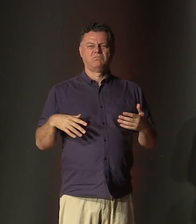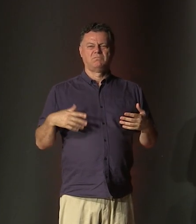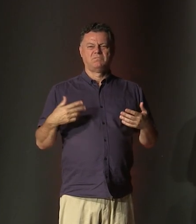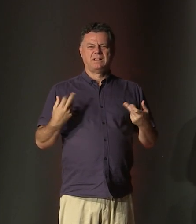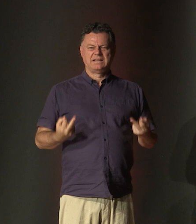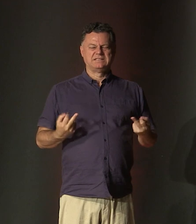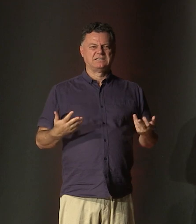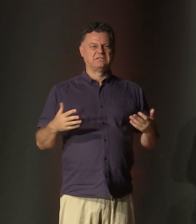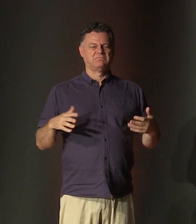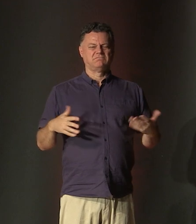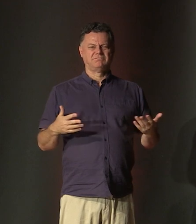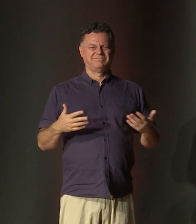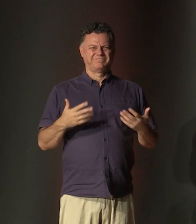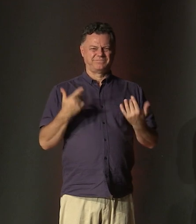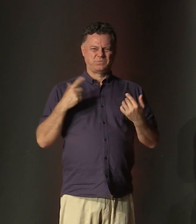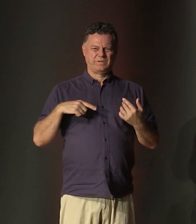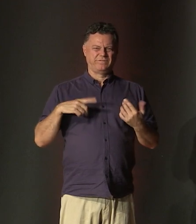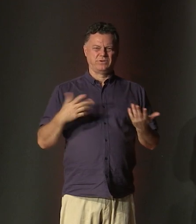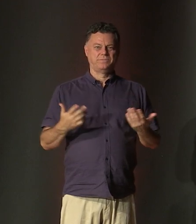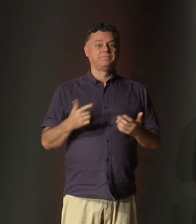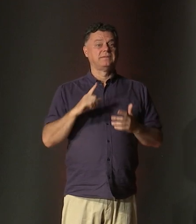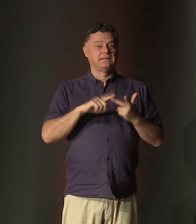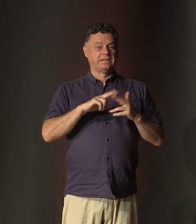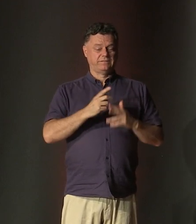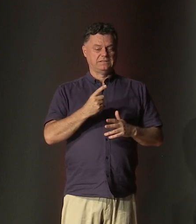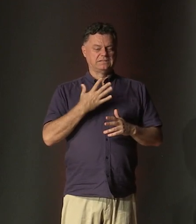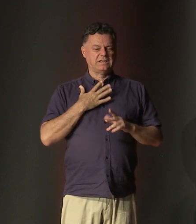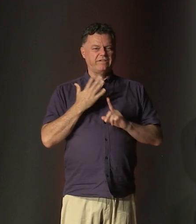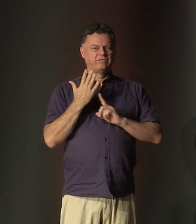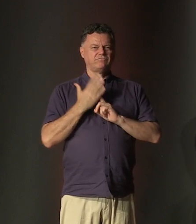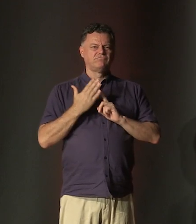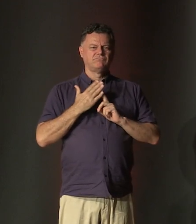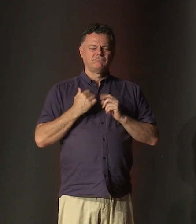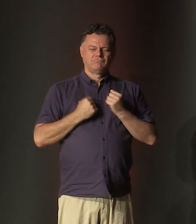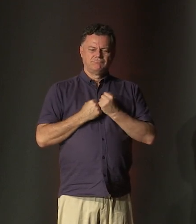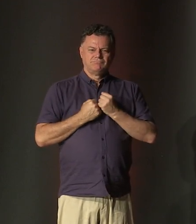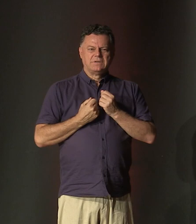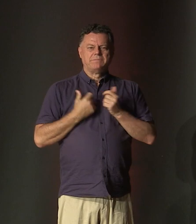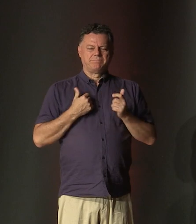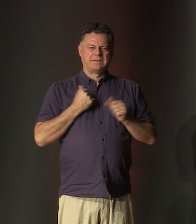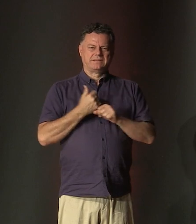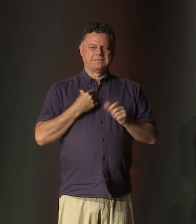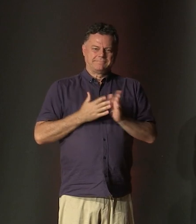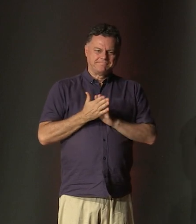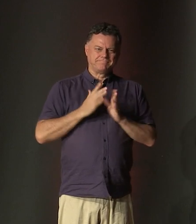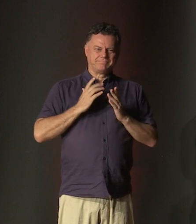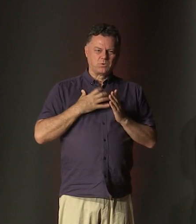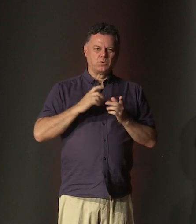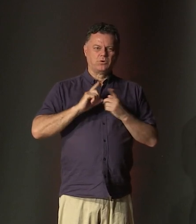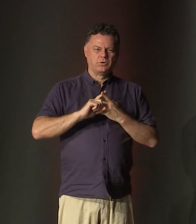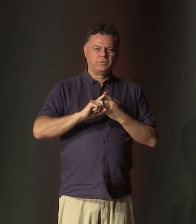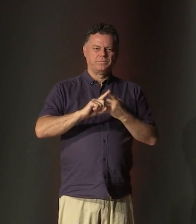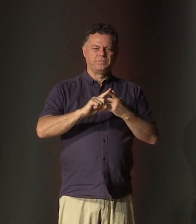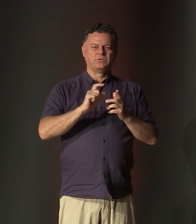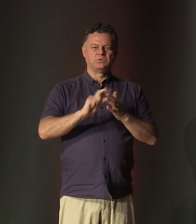It's quite the opposite, of course. Self-compassion is associated with greater motivation. But that